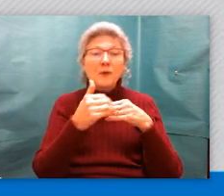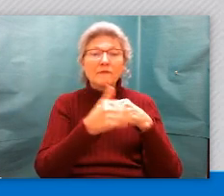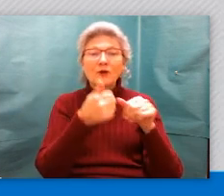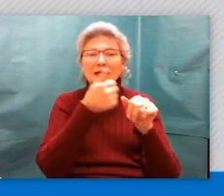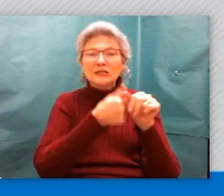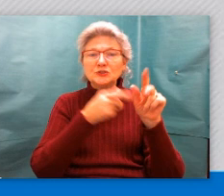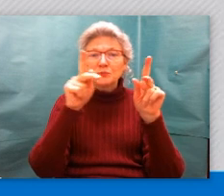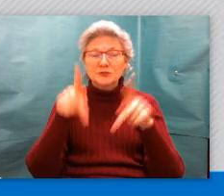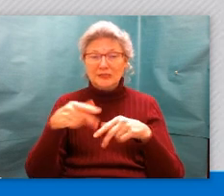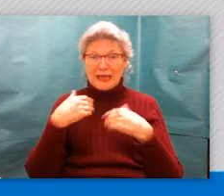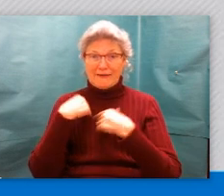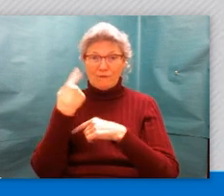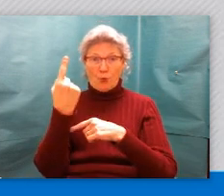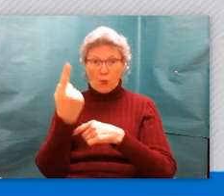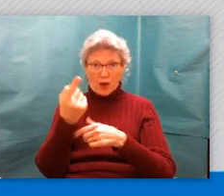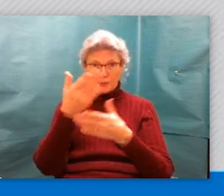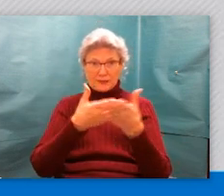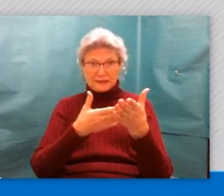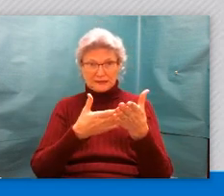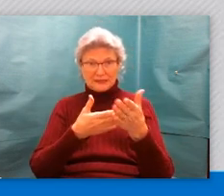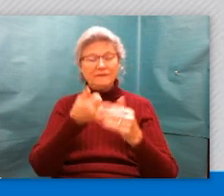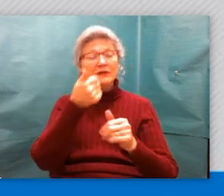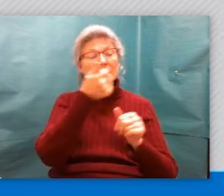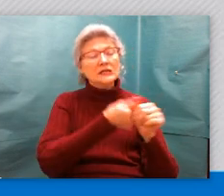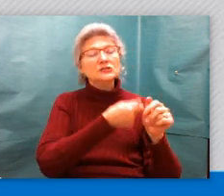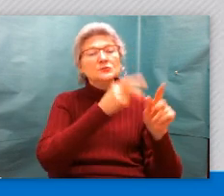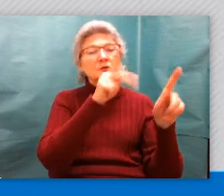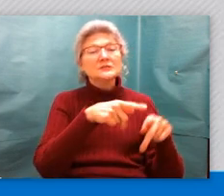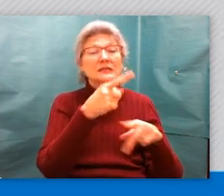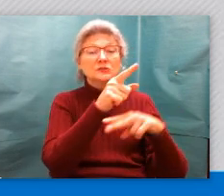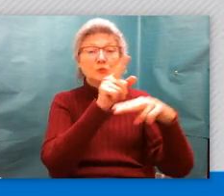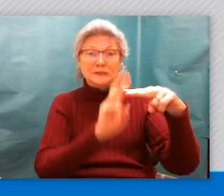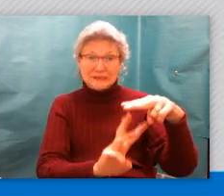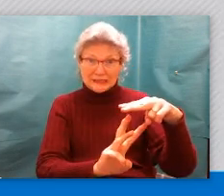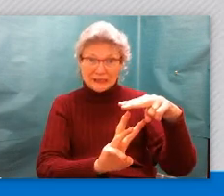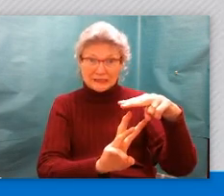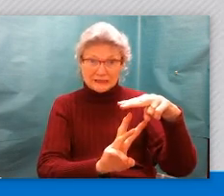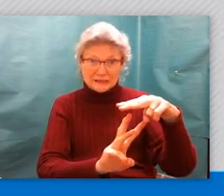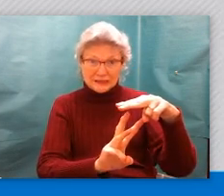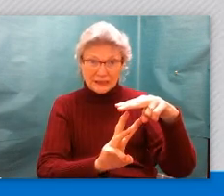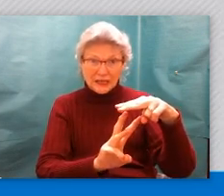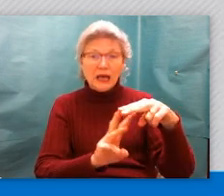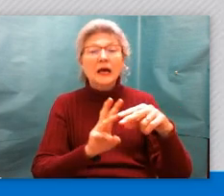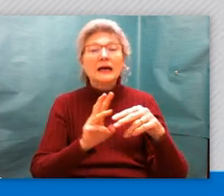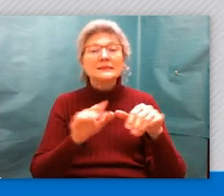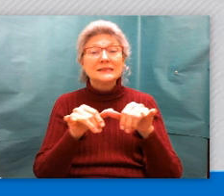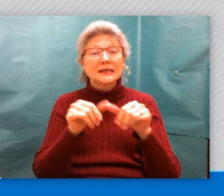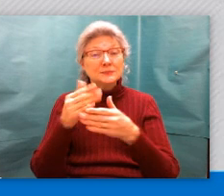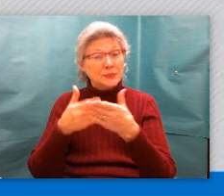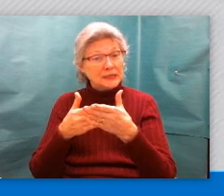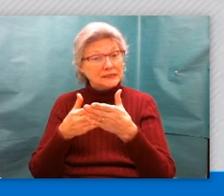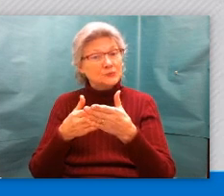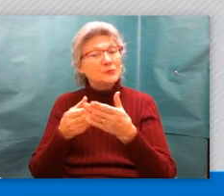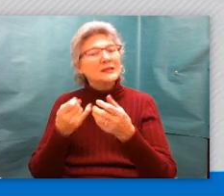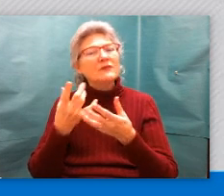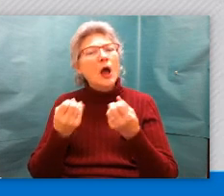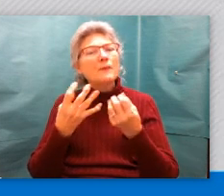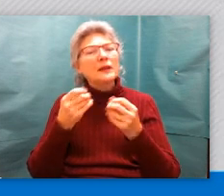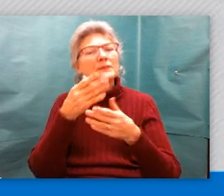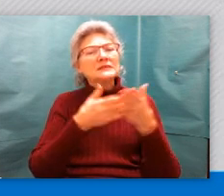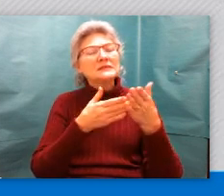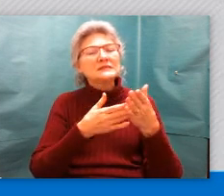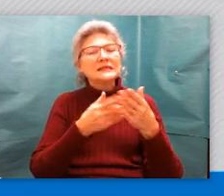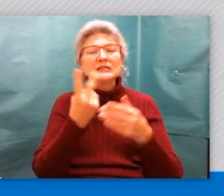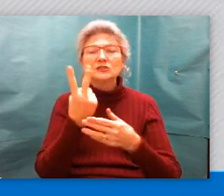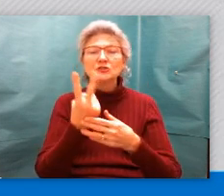1/6 size piece, we need to find out how many 1/6 pieces are in 2 3/6 loaves. You can see here that I've drawn 2